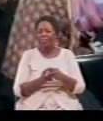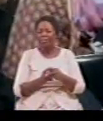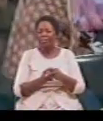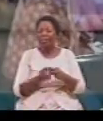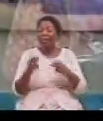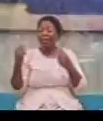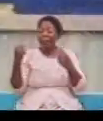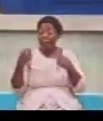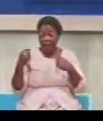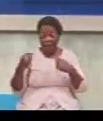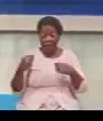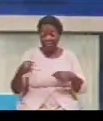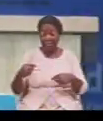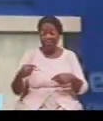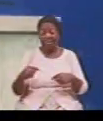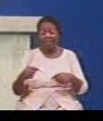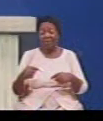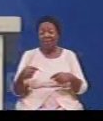Pain,